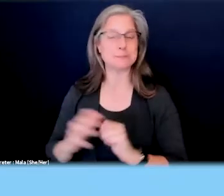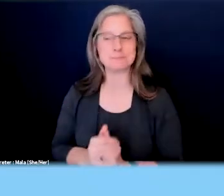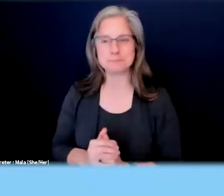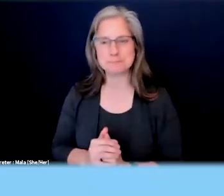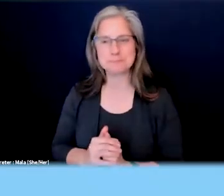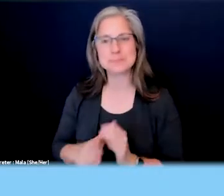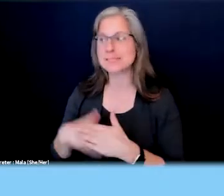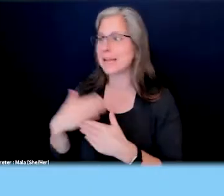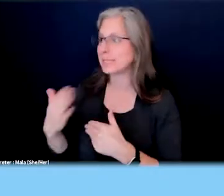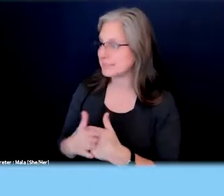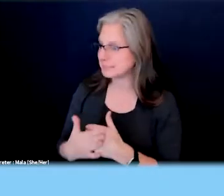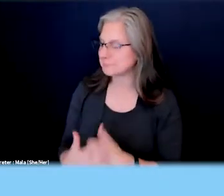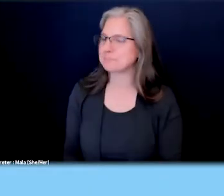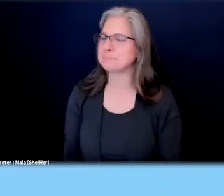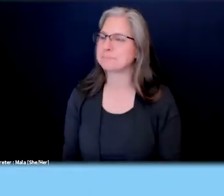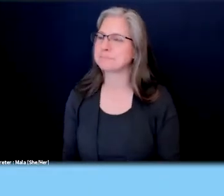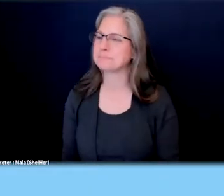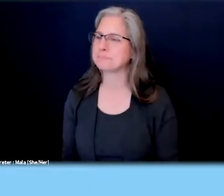Next slide.